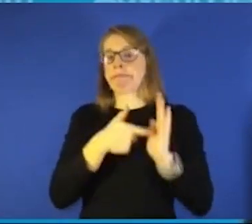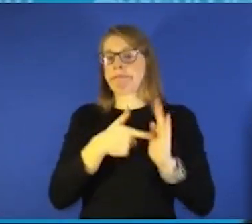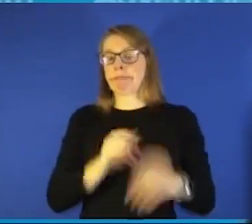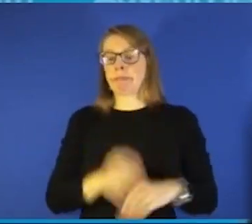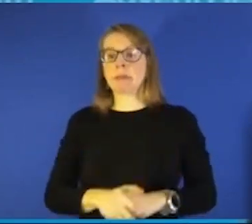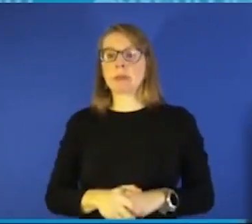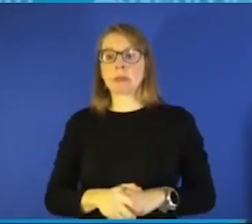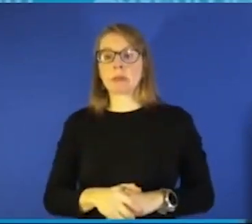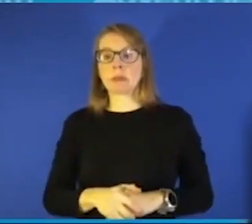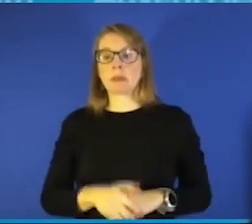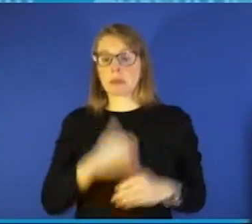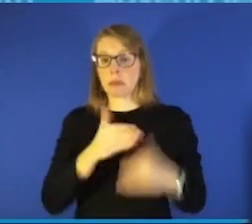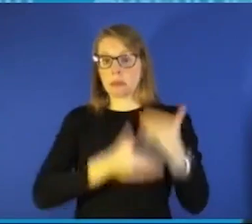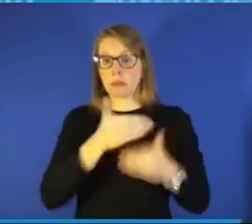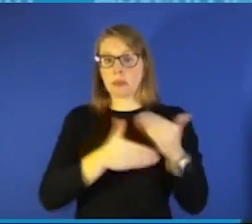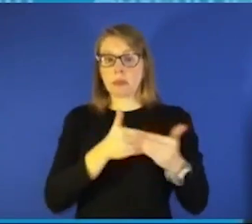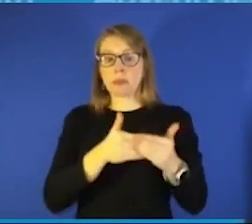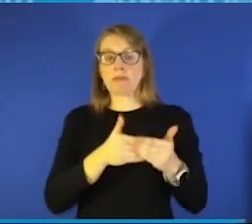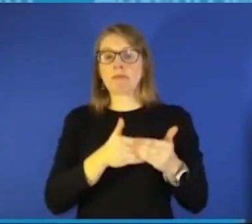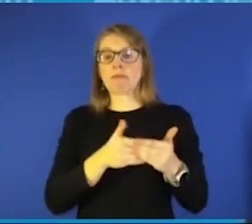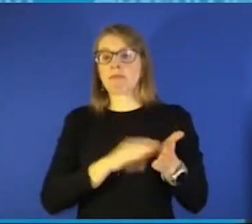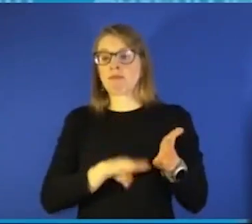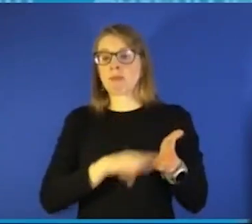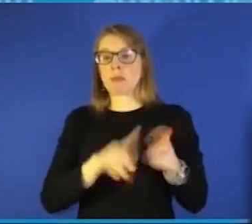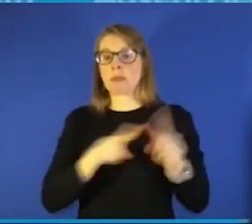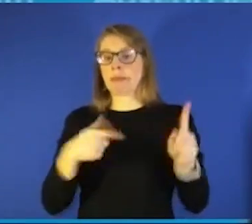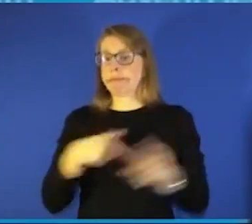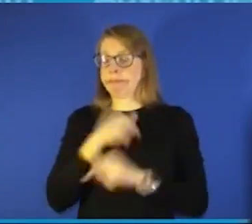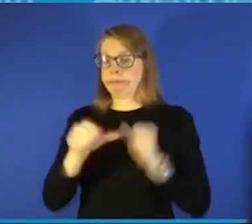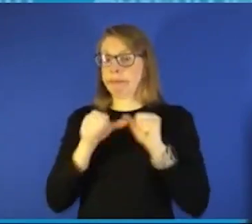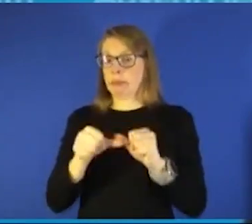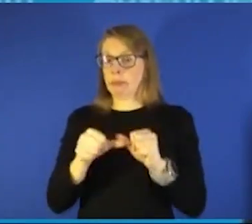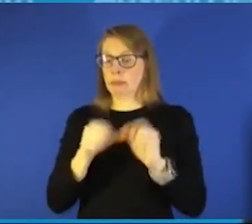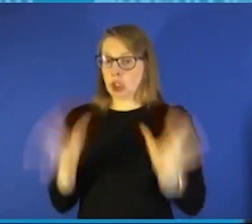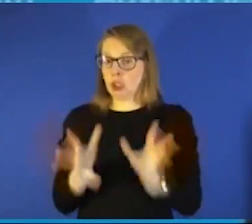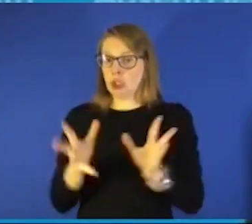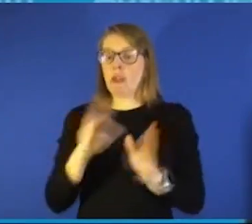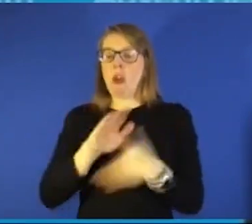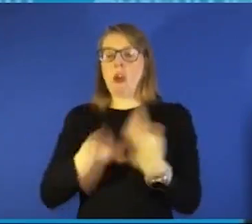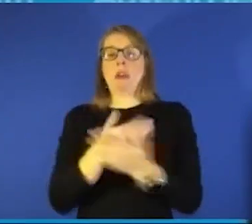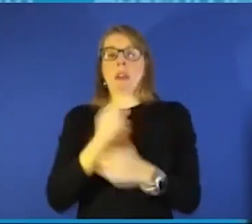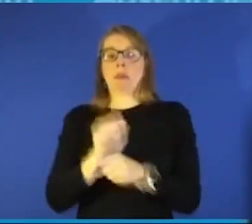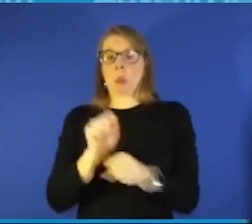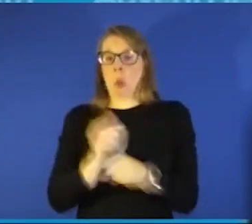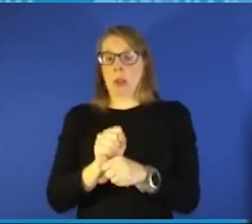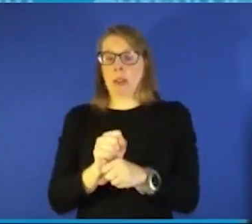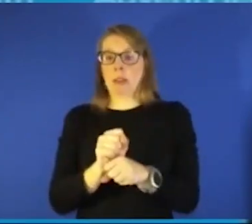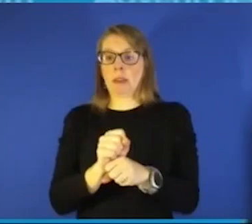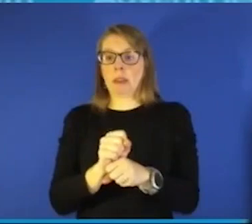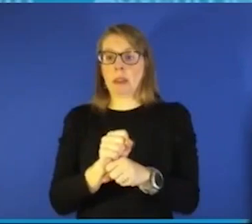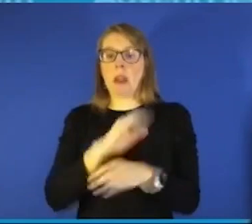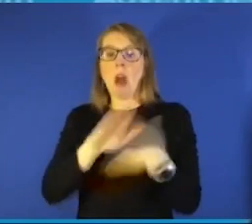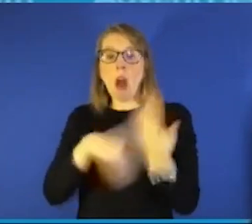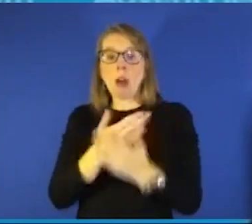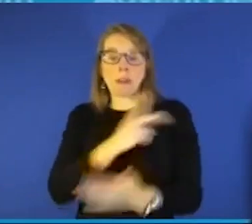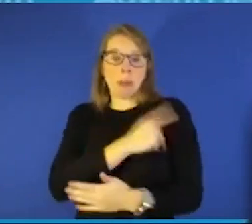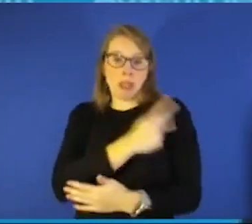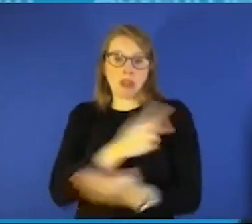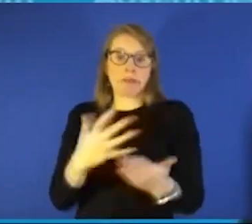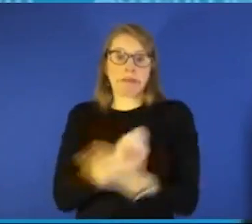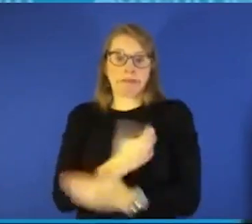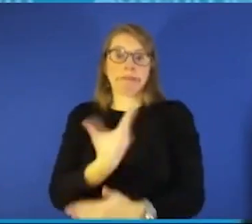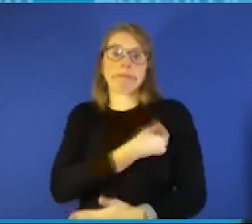and processing exemptions. However, we continue to encourage all of our employees and of all of our patients to be